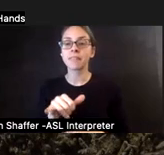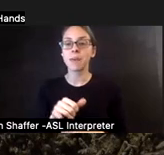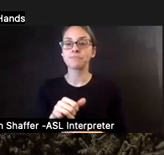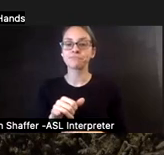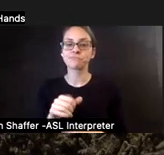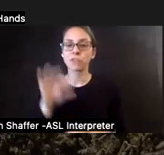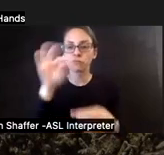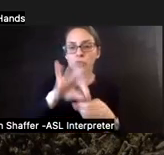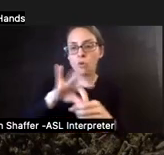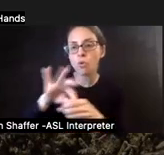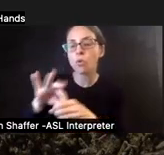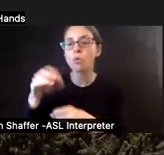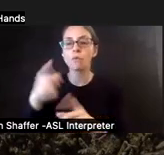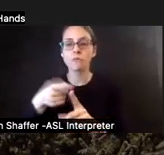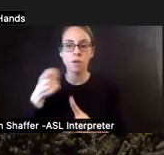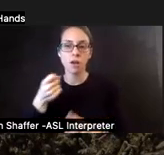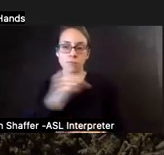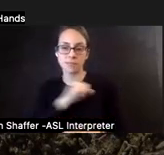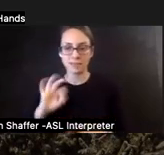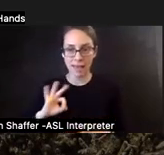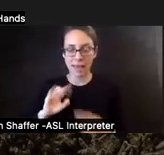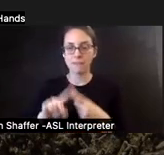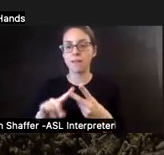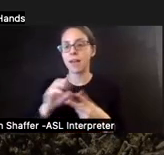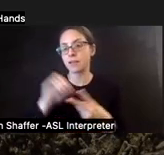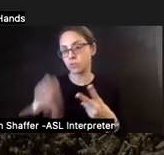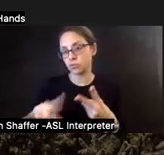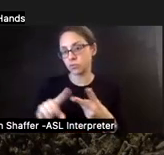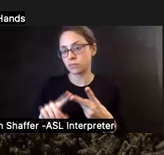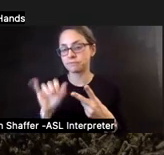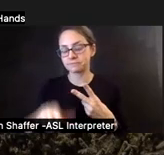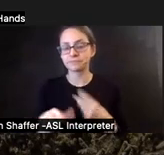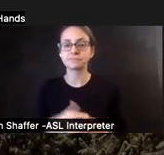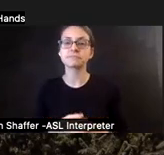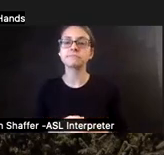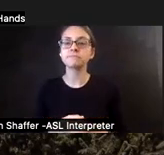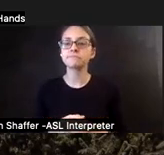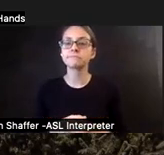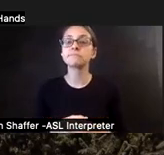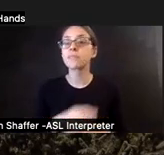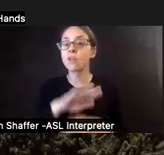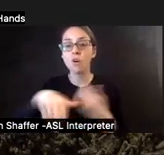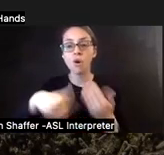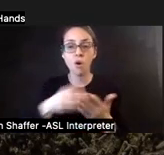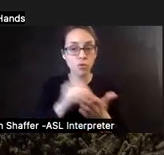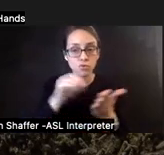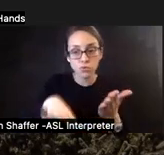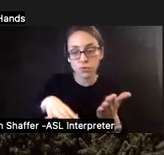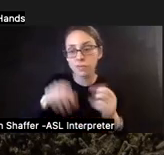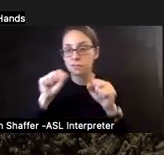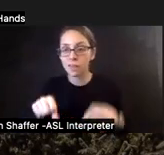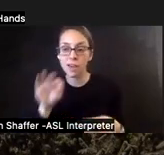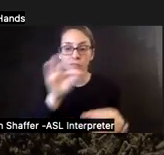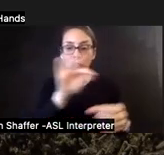staff recommendations. We select the top 2 or 3 candidates, and then anyone at CCBC can vote for their favorite book based